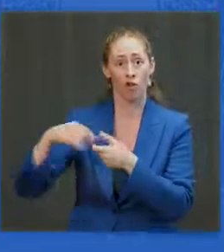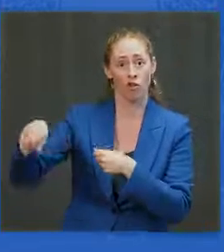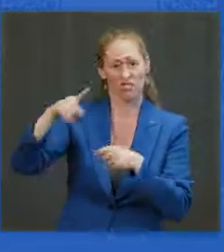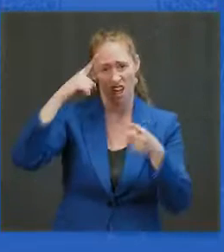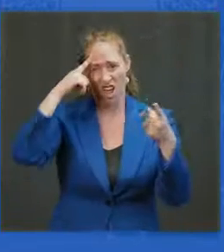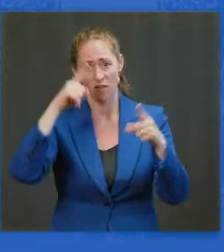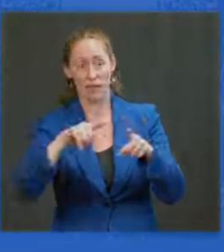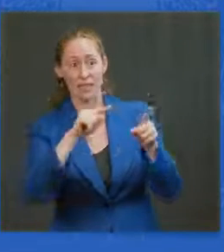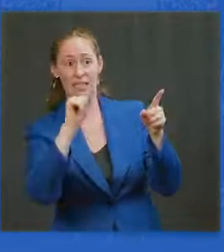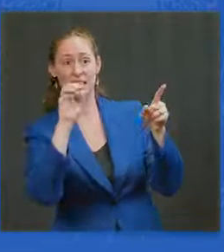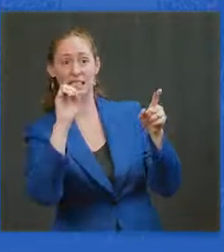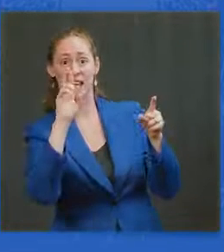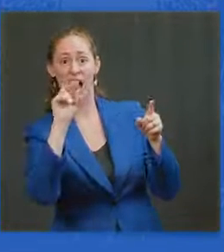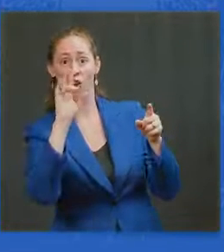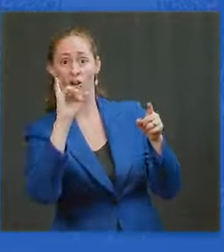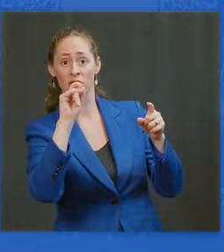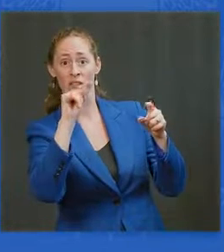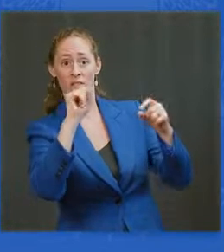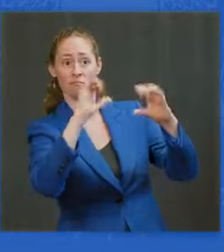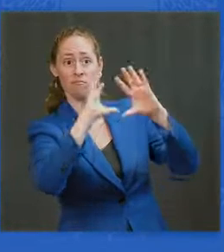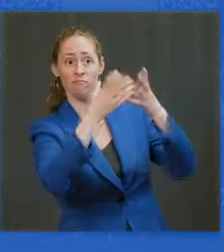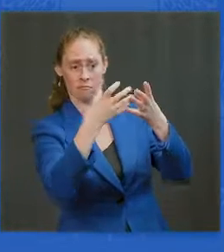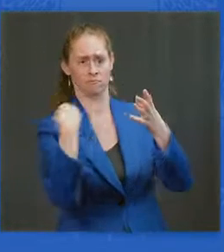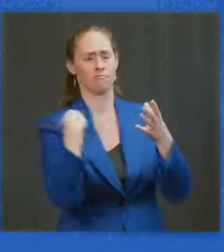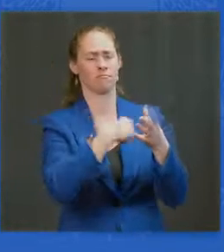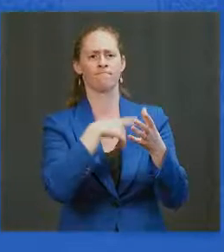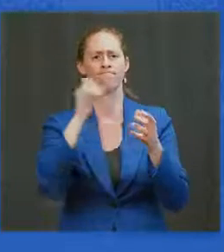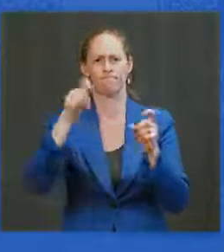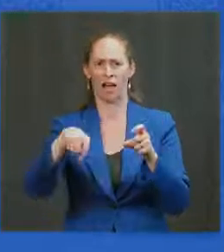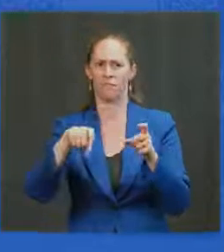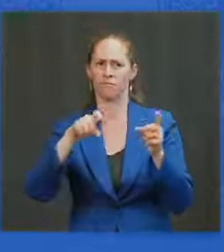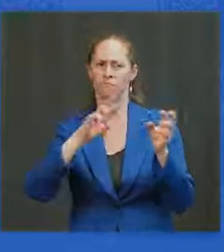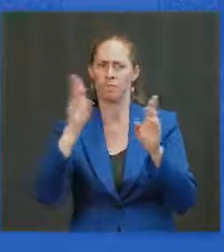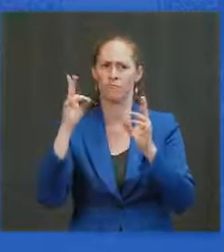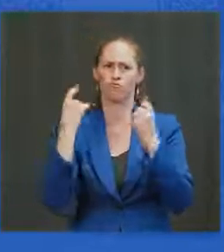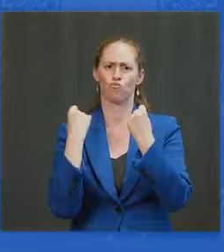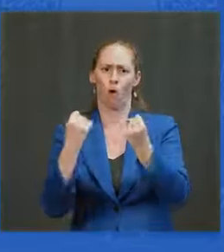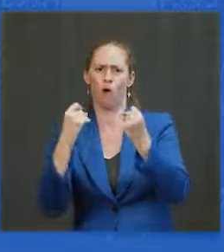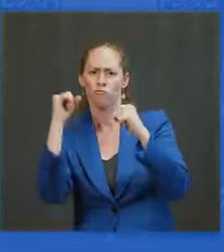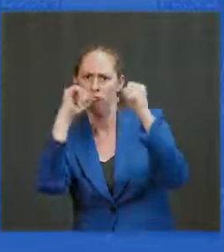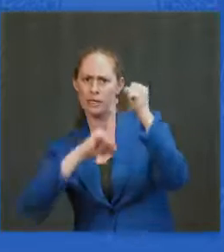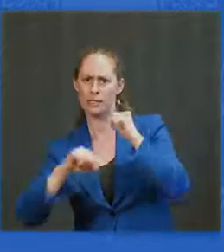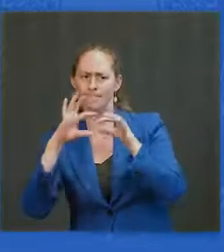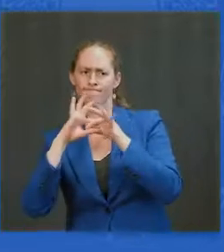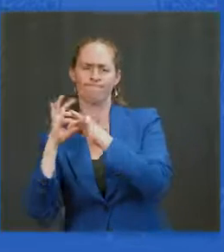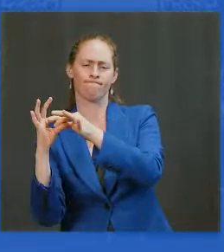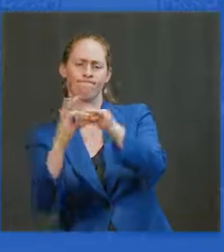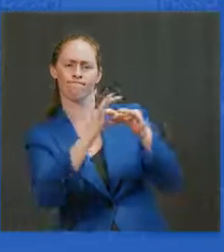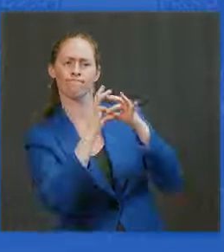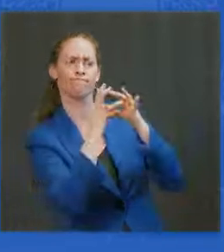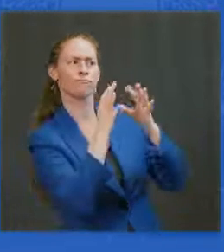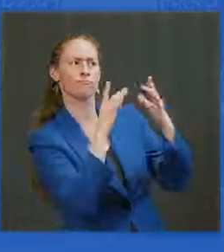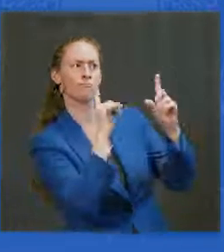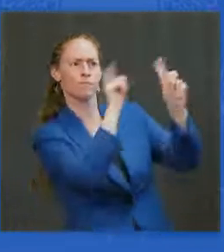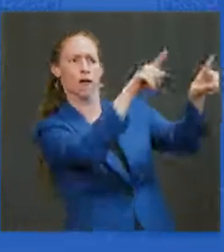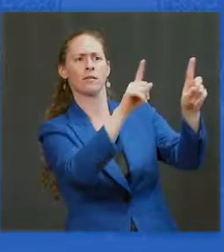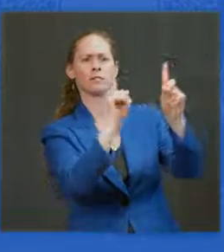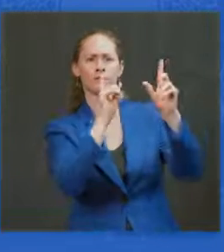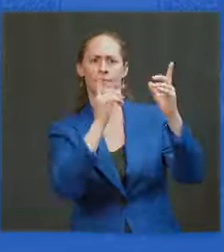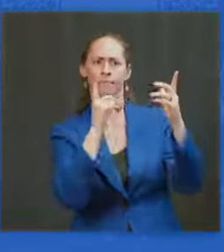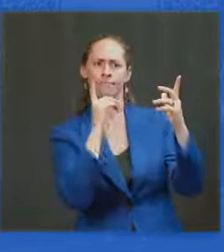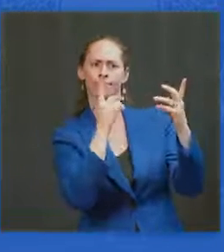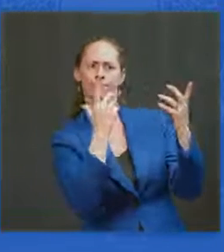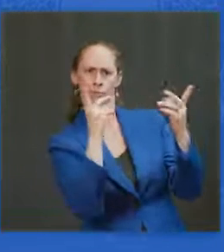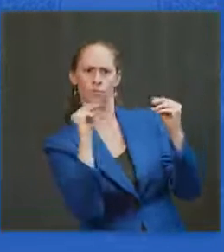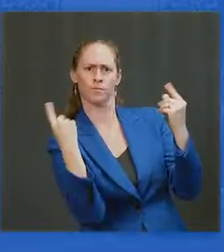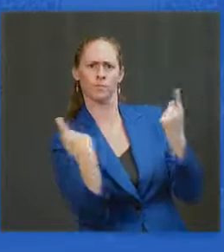be an essential piece of our strategy. In short, we all of us agreed today that we're going to